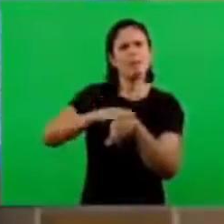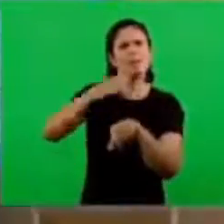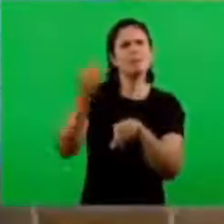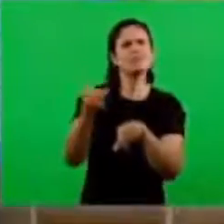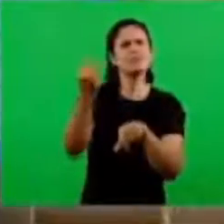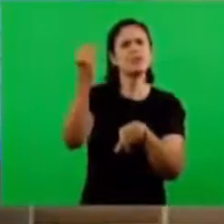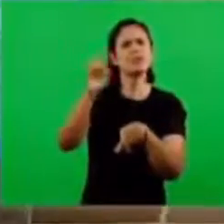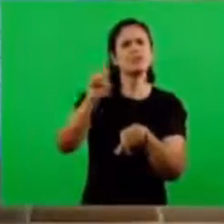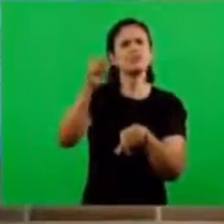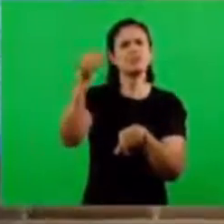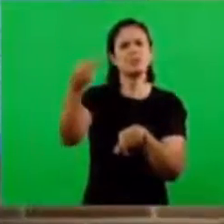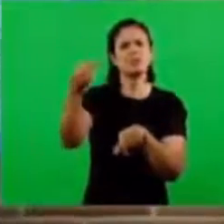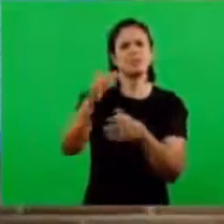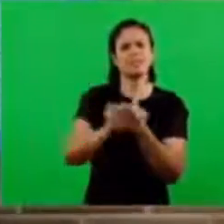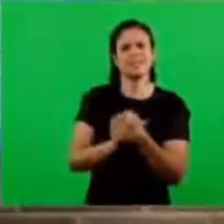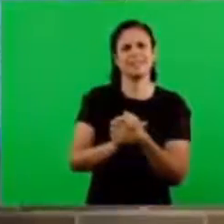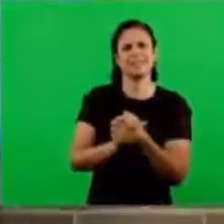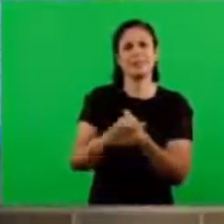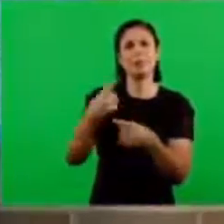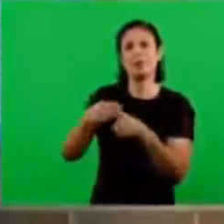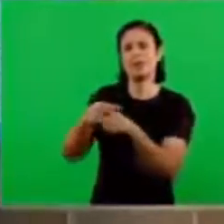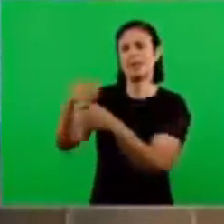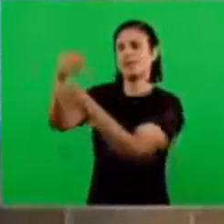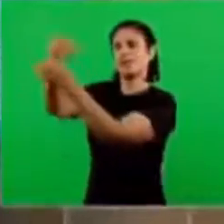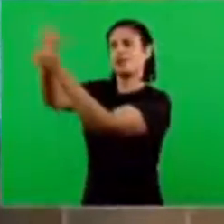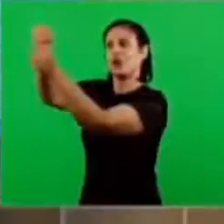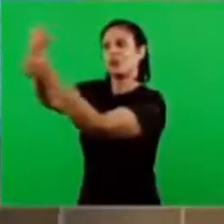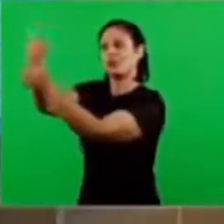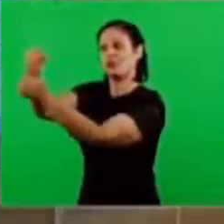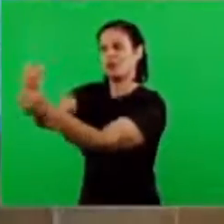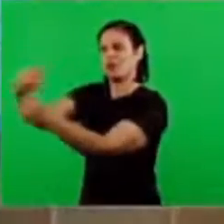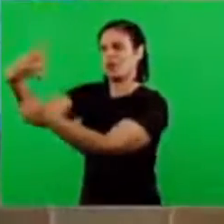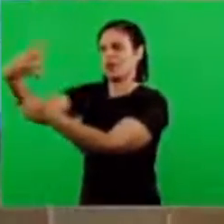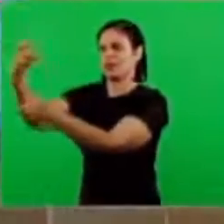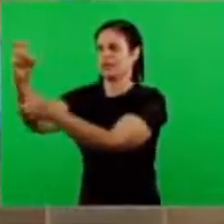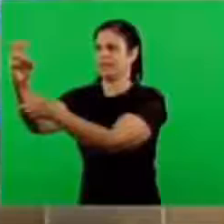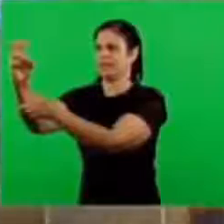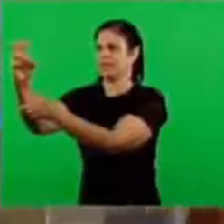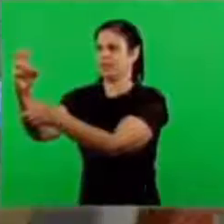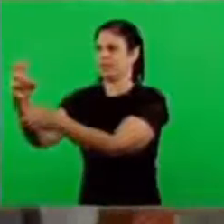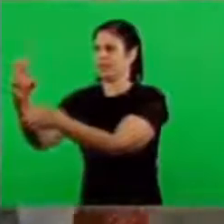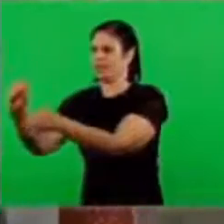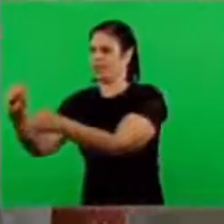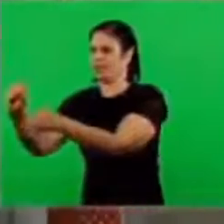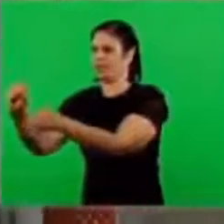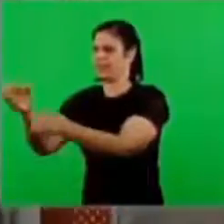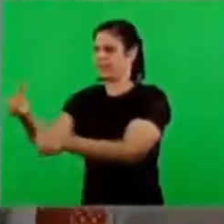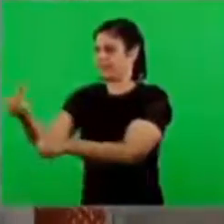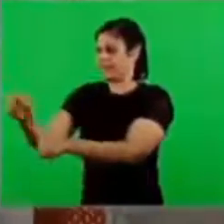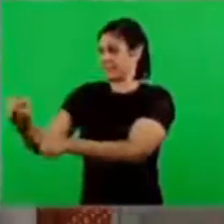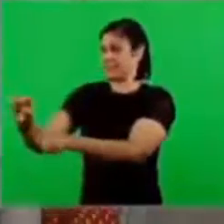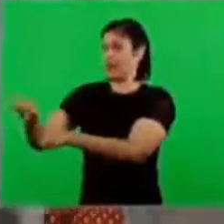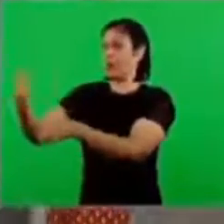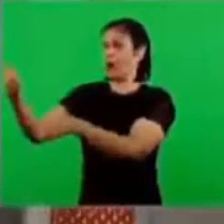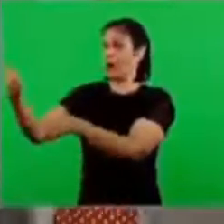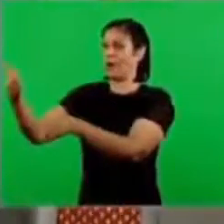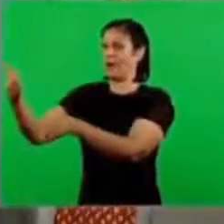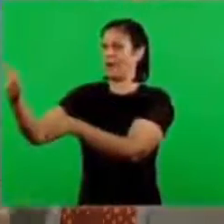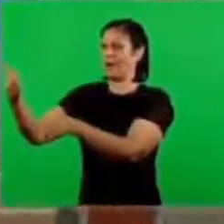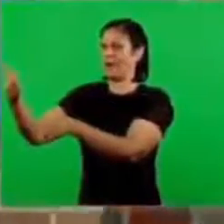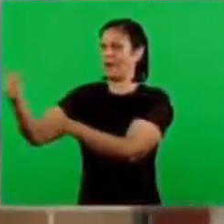your brethren will see that the item that has the greatest importance is the one that will